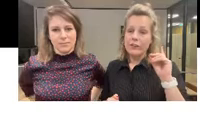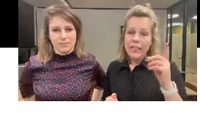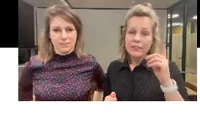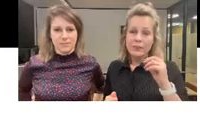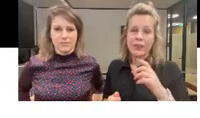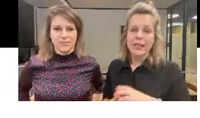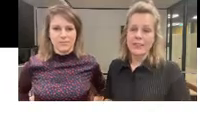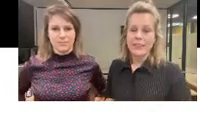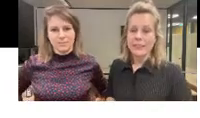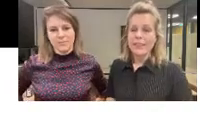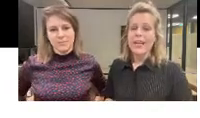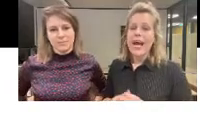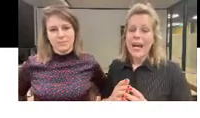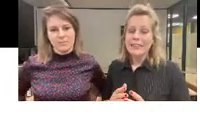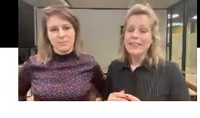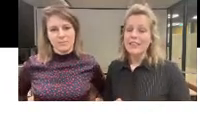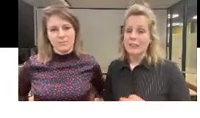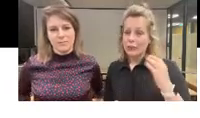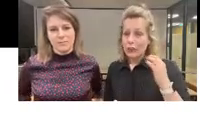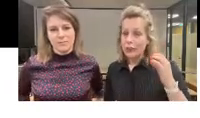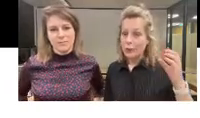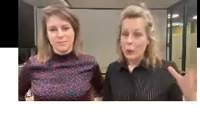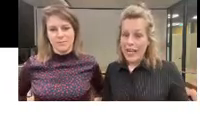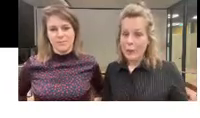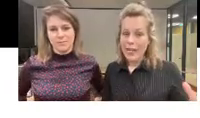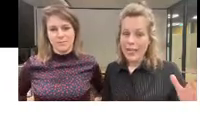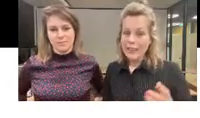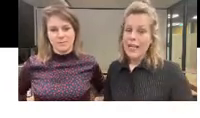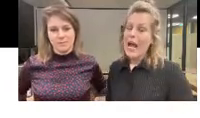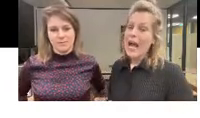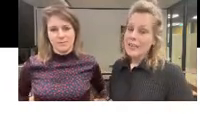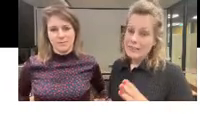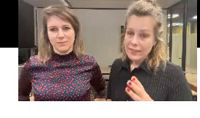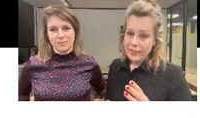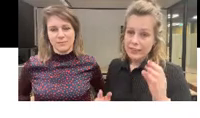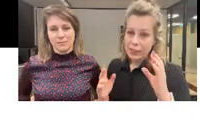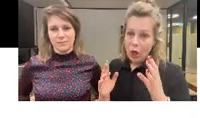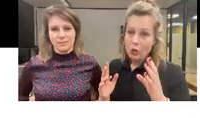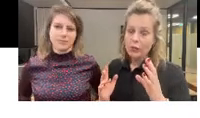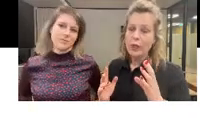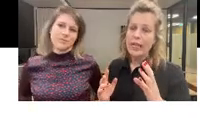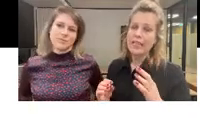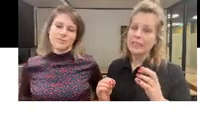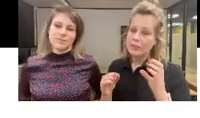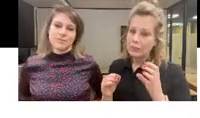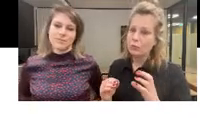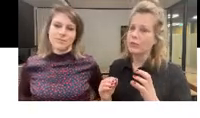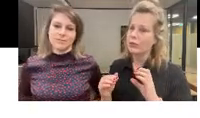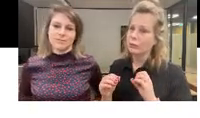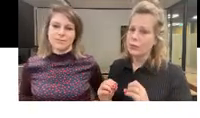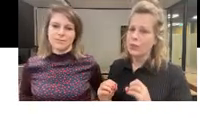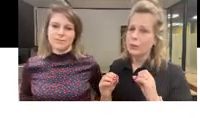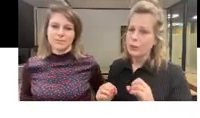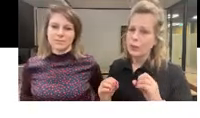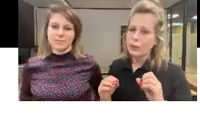now that's a good idea. ITT started right away. ITT, it's the only way, and this one